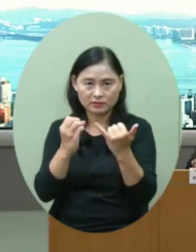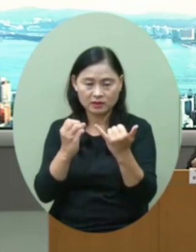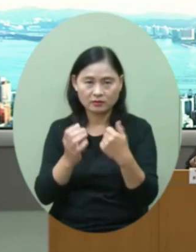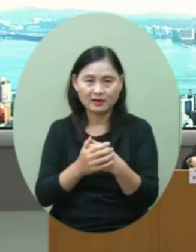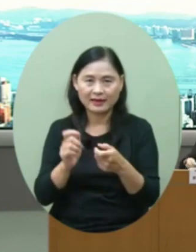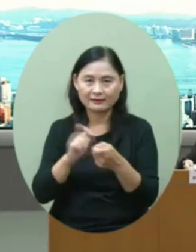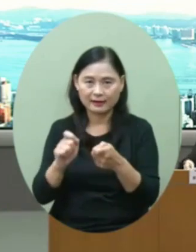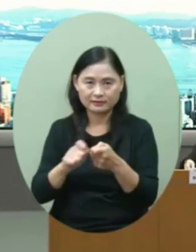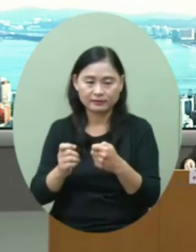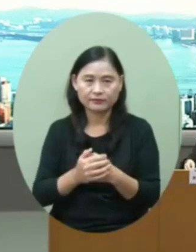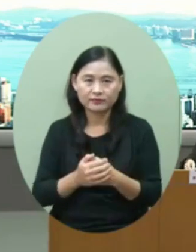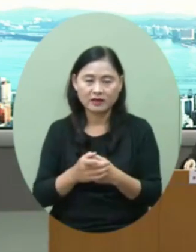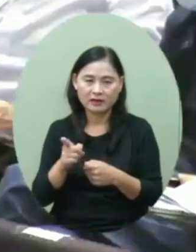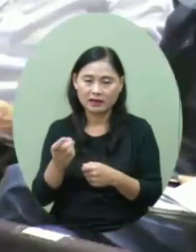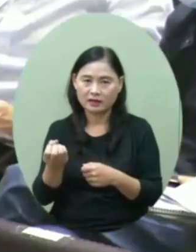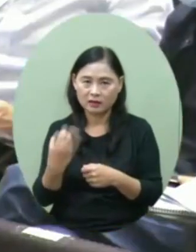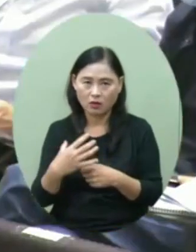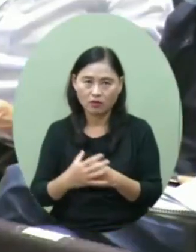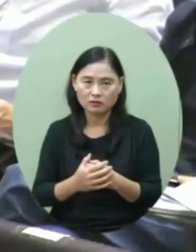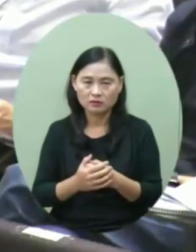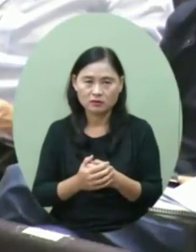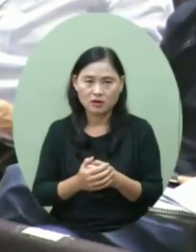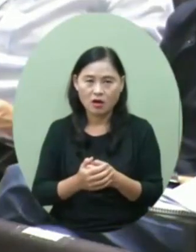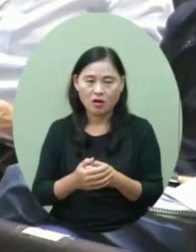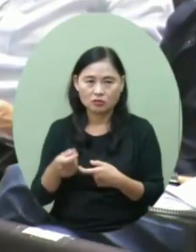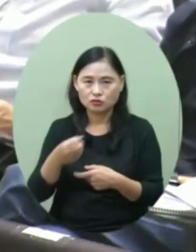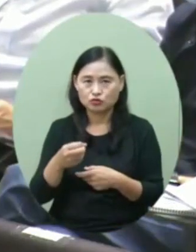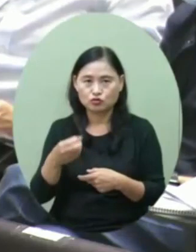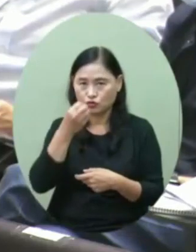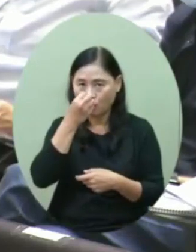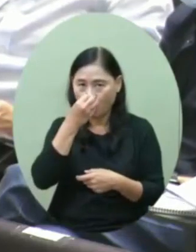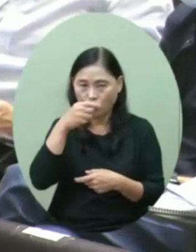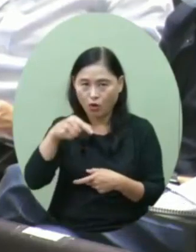The Secretary for Justice gave an explanation on Article 60